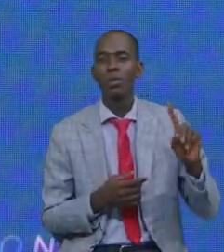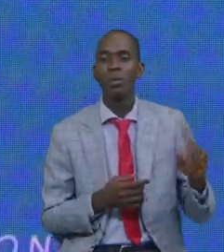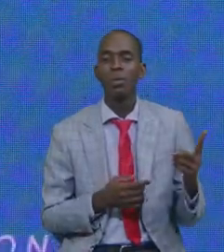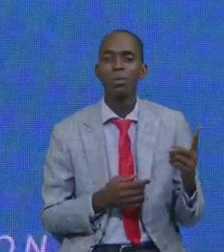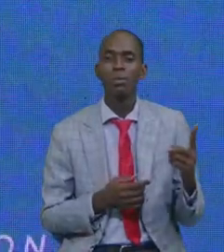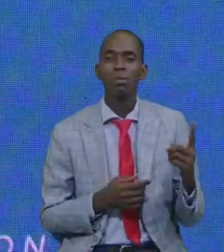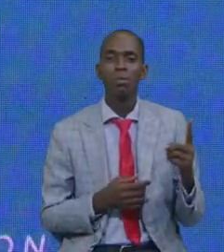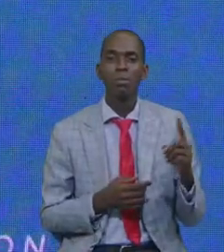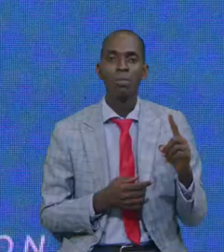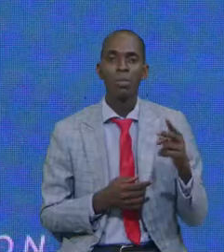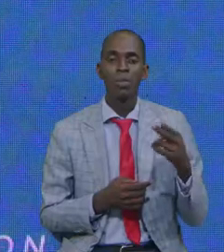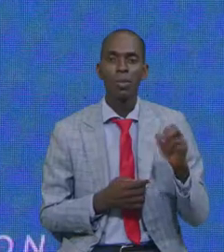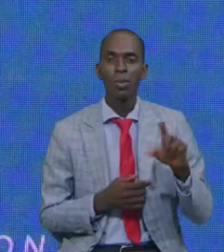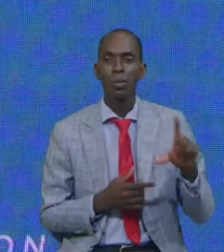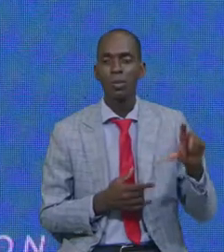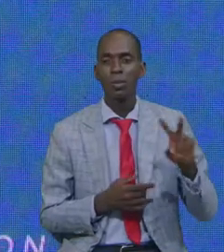Three.